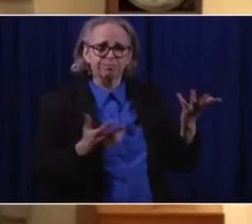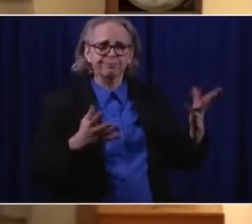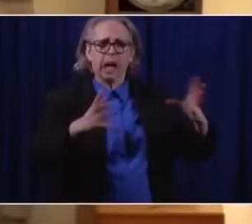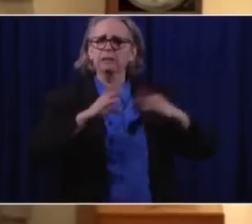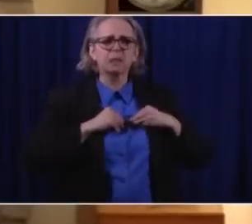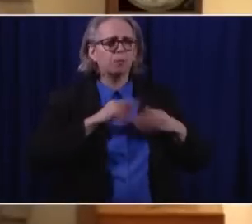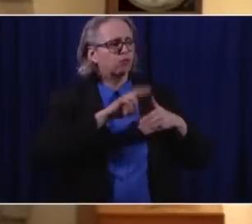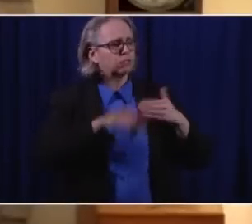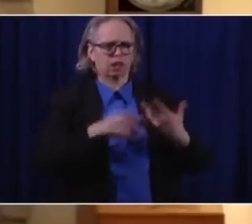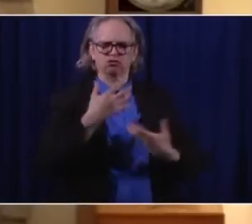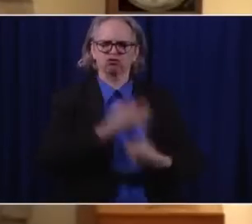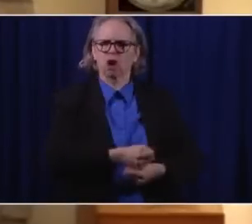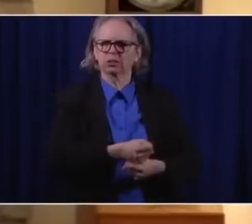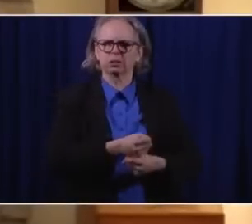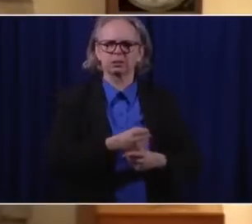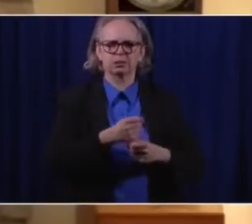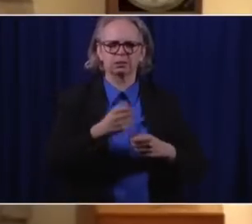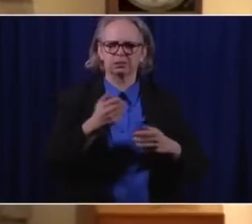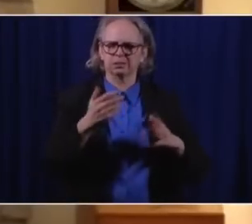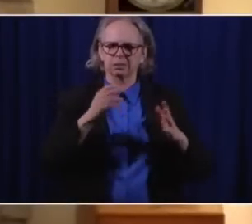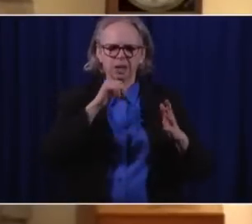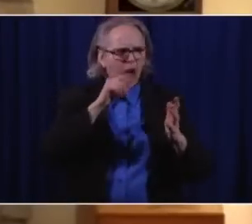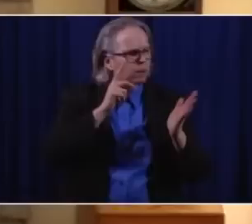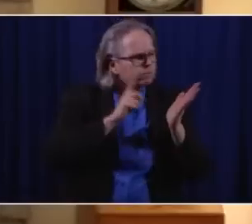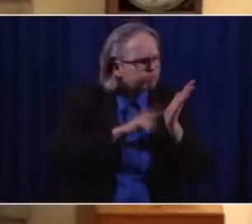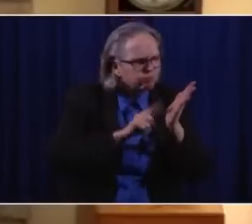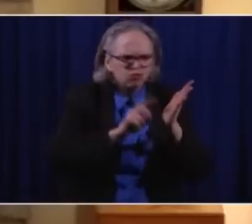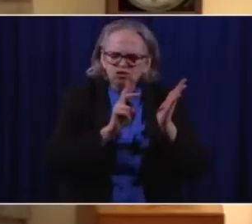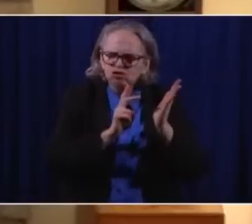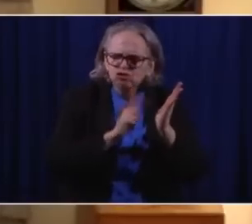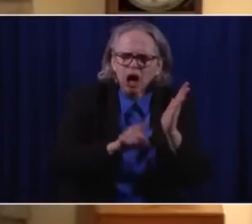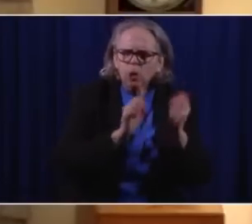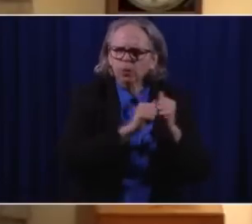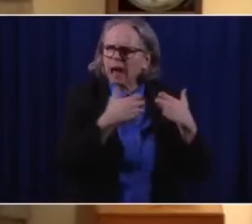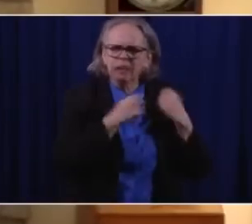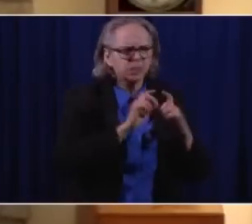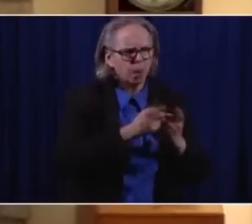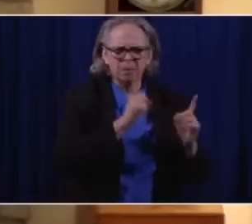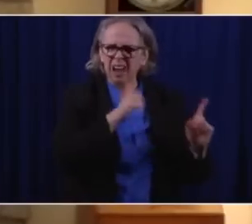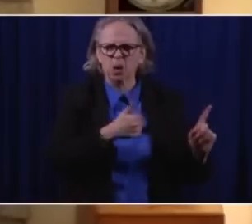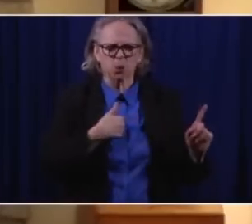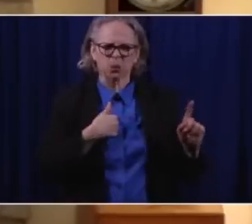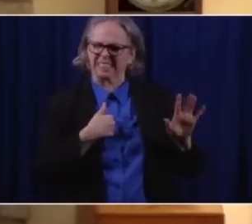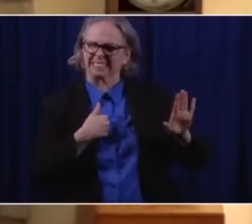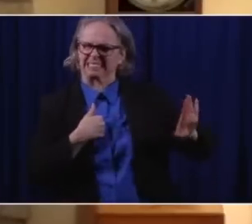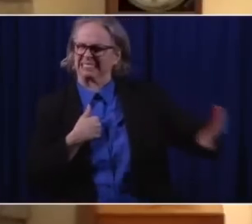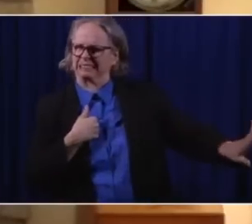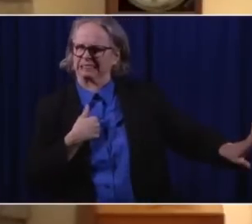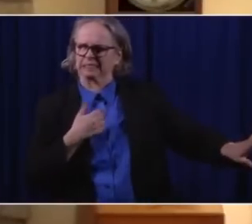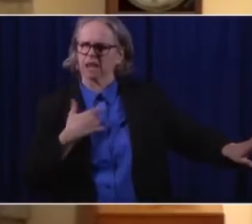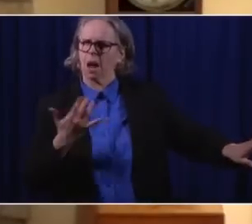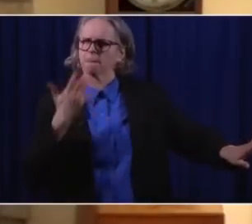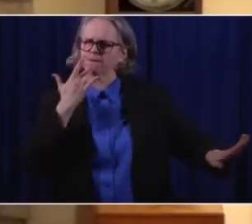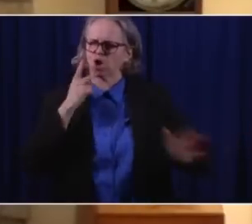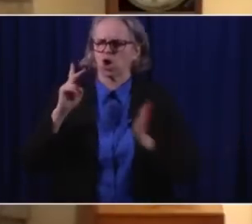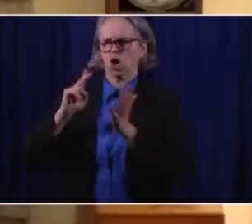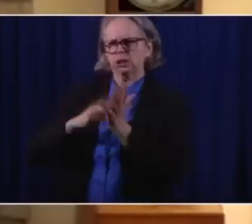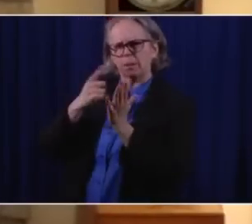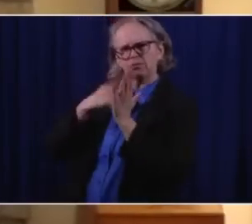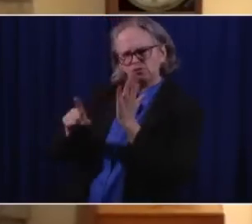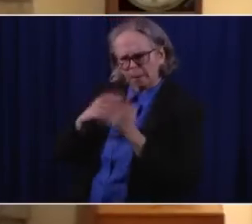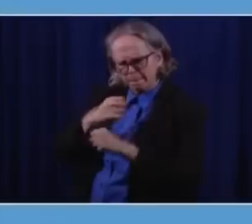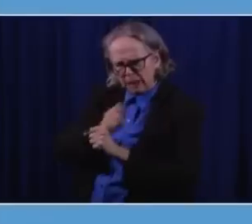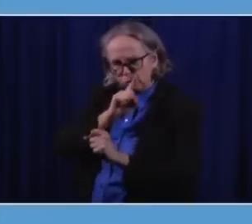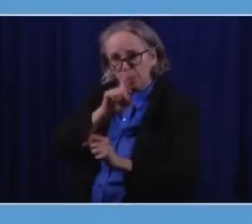but to actually do some investigation before we check that box. I want to put that asterisk on there. We